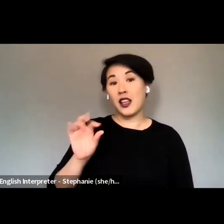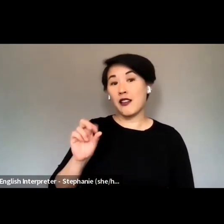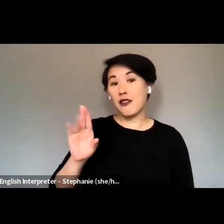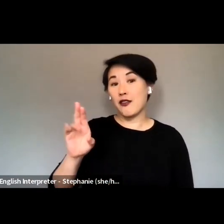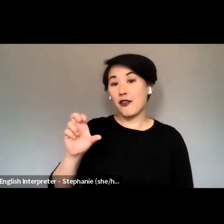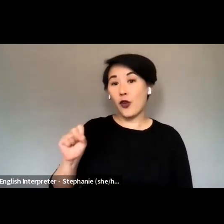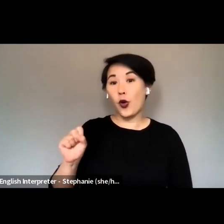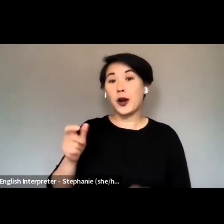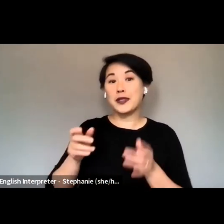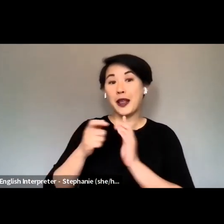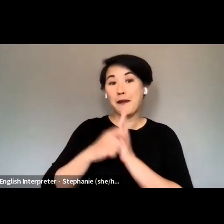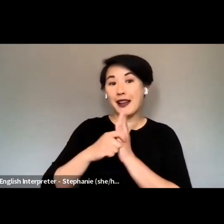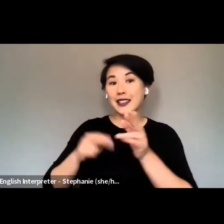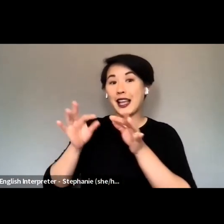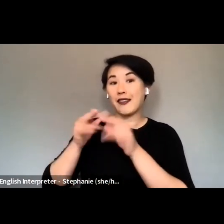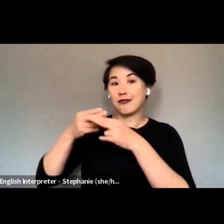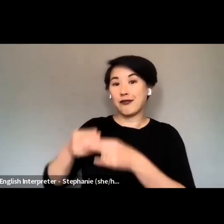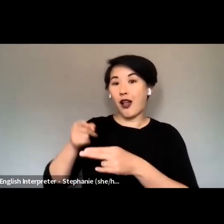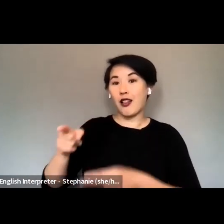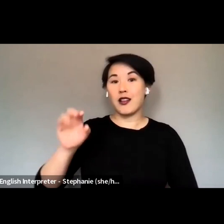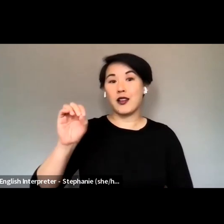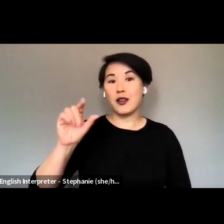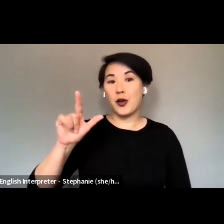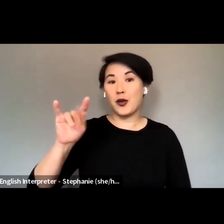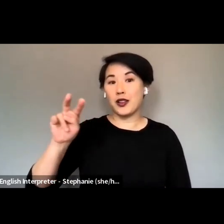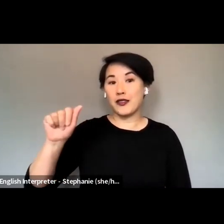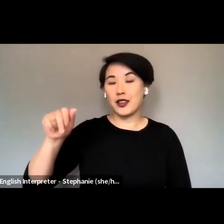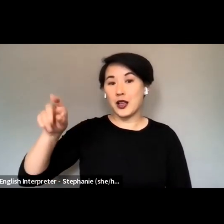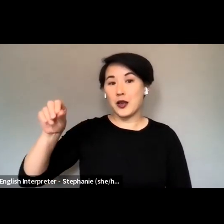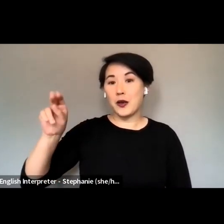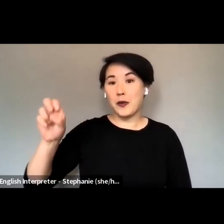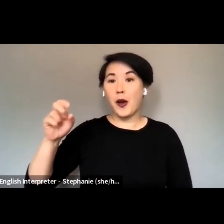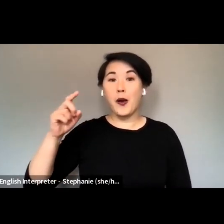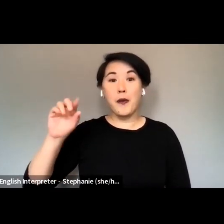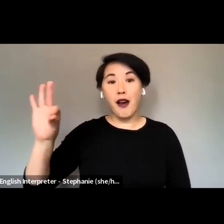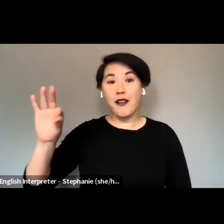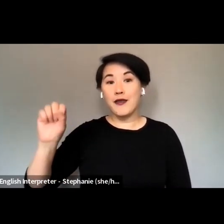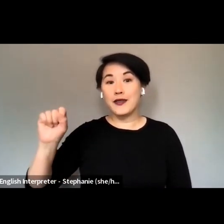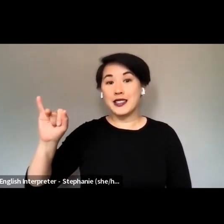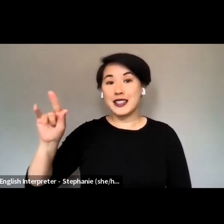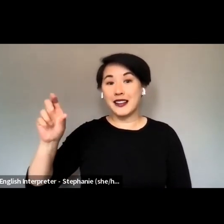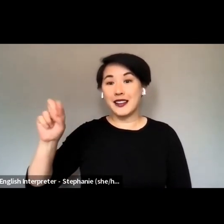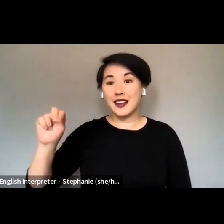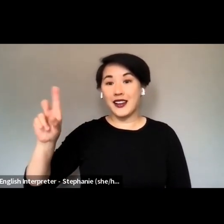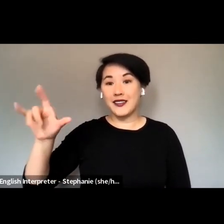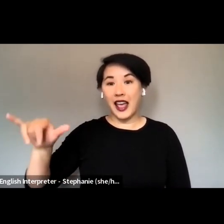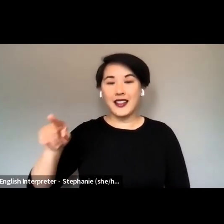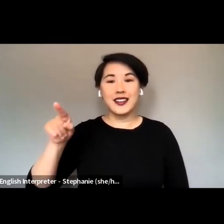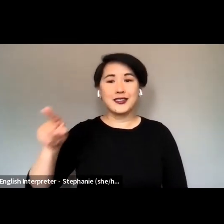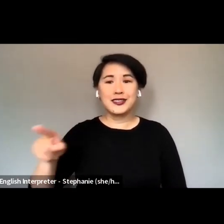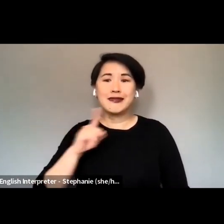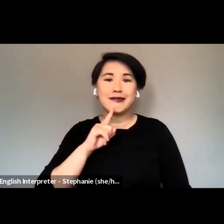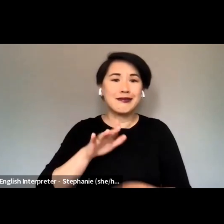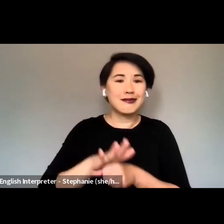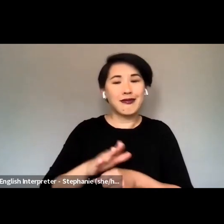Described as the Olivia Pope of Silicon Valley by Forbes magazine, Jotaka is a dedicated and seasoned strategist with more